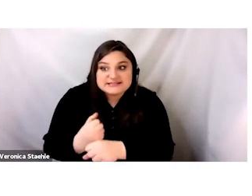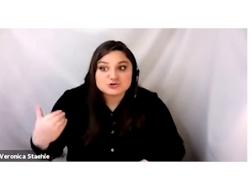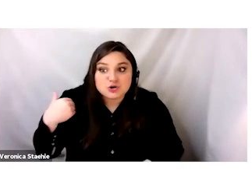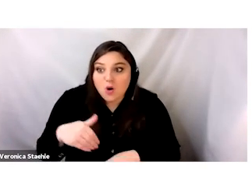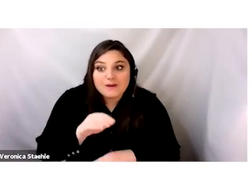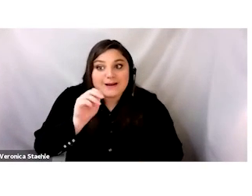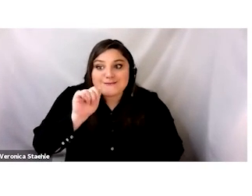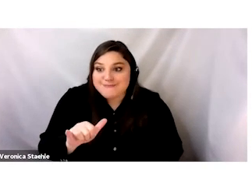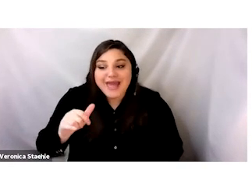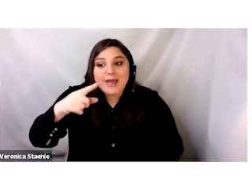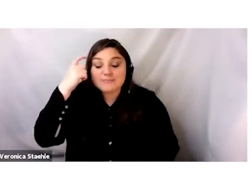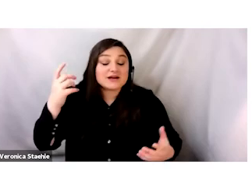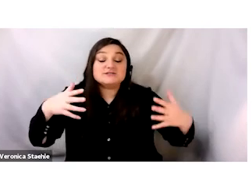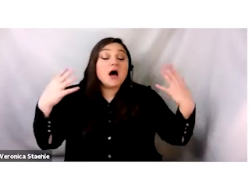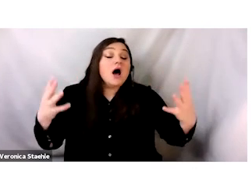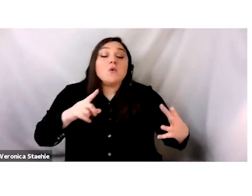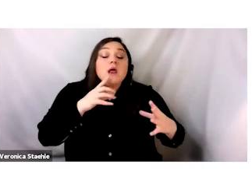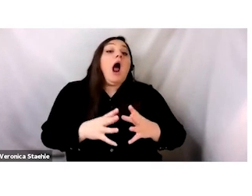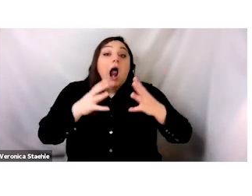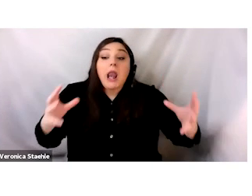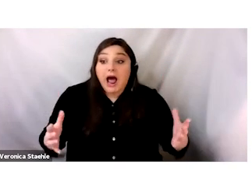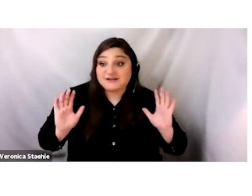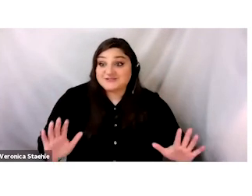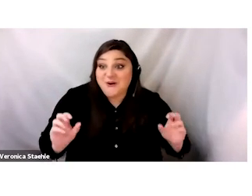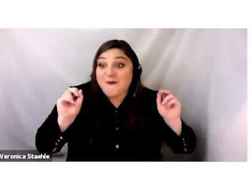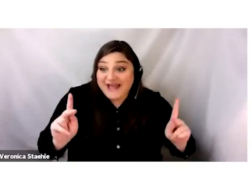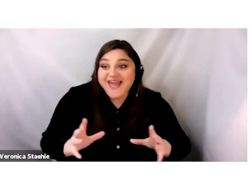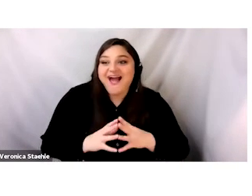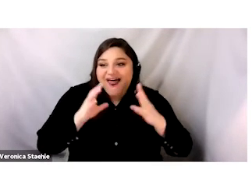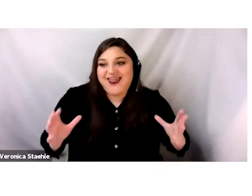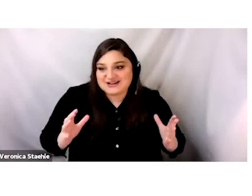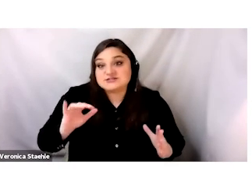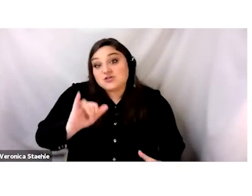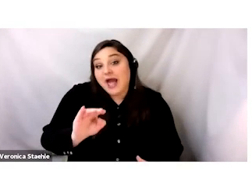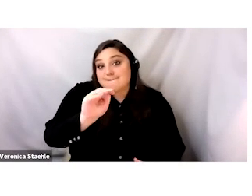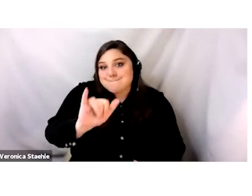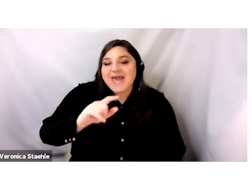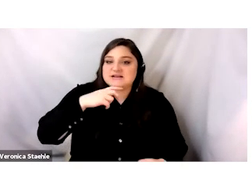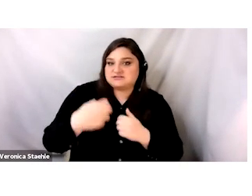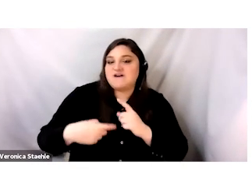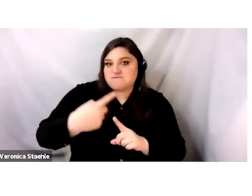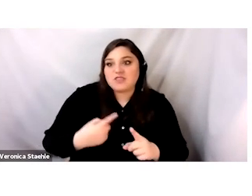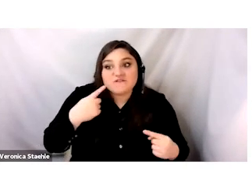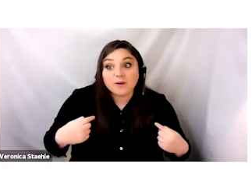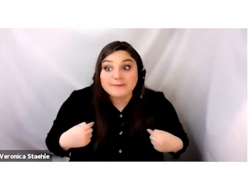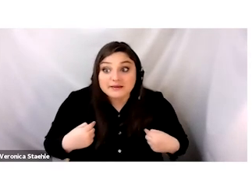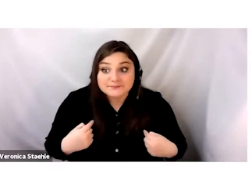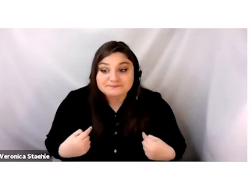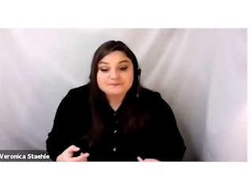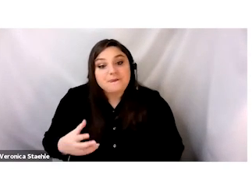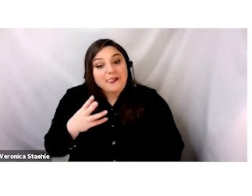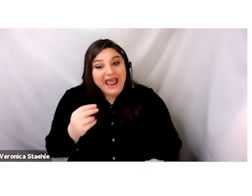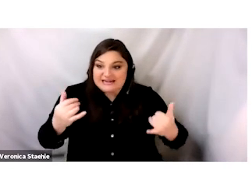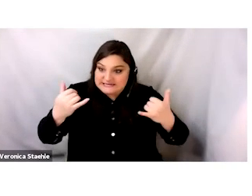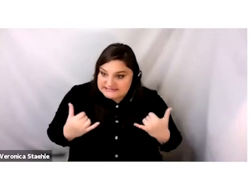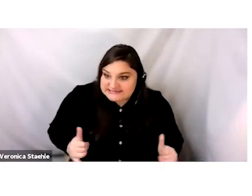to a lot. Let me just put it that way. So that was a hard month. And yet I showed up in